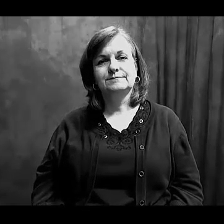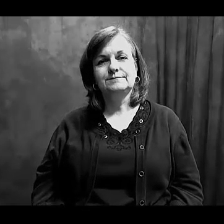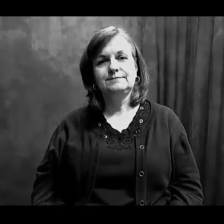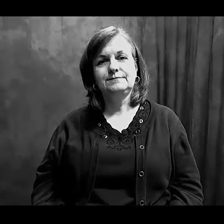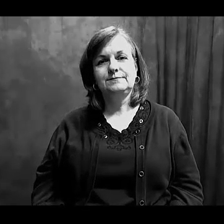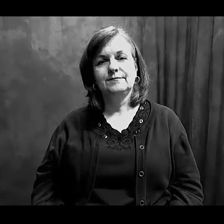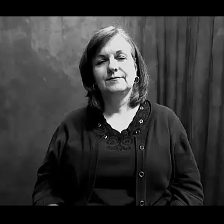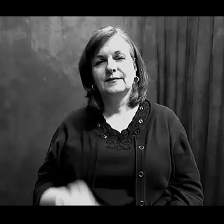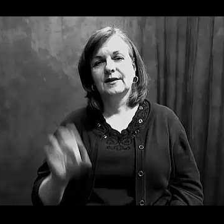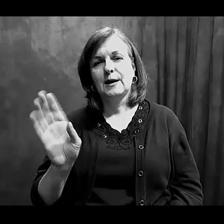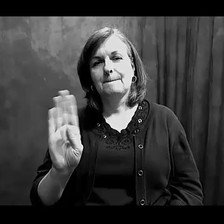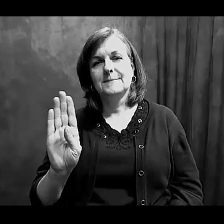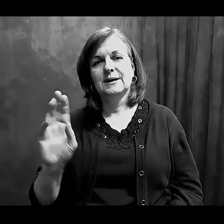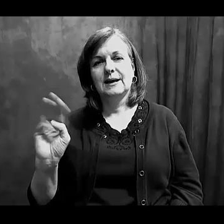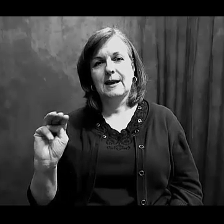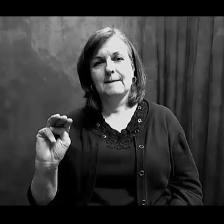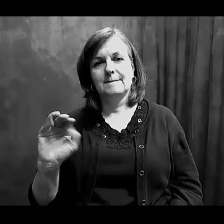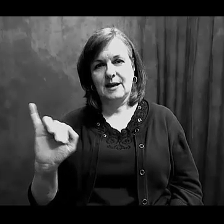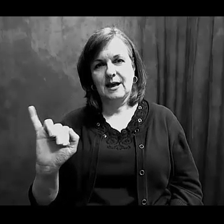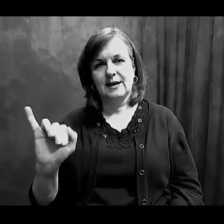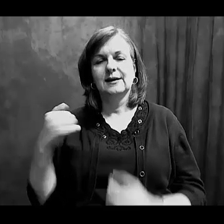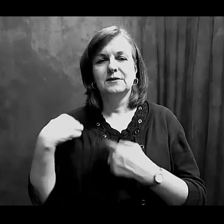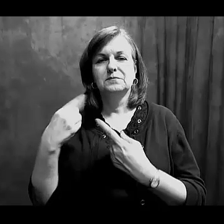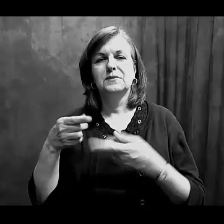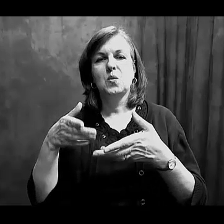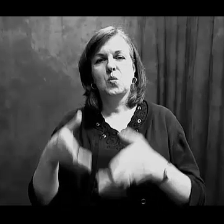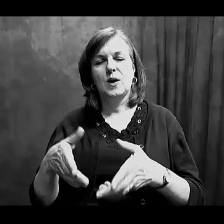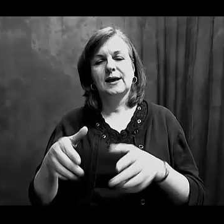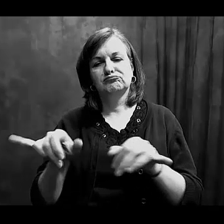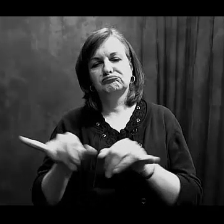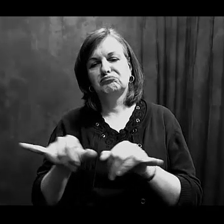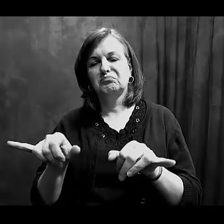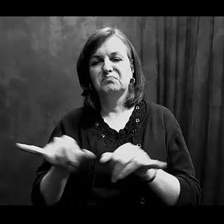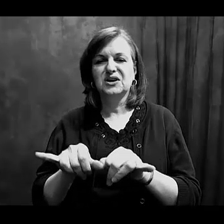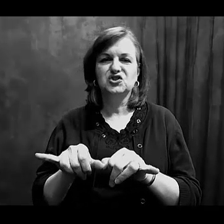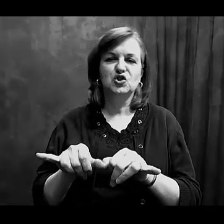full. Chubby mouse.